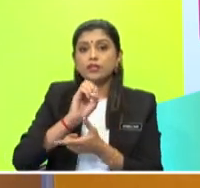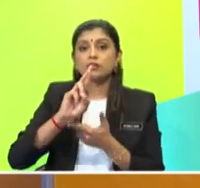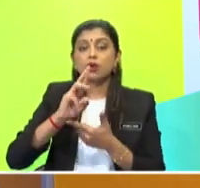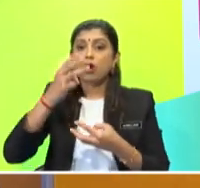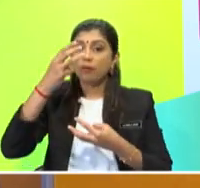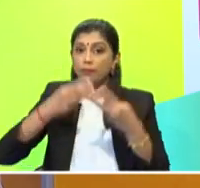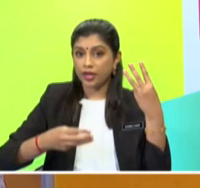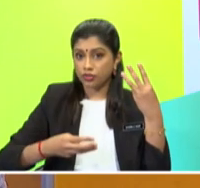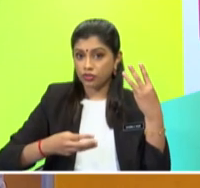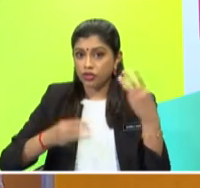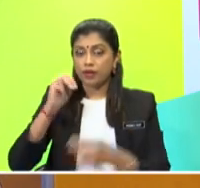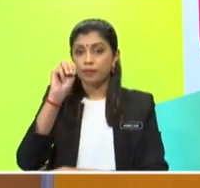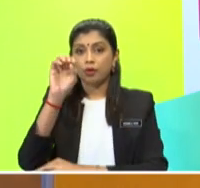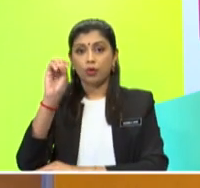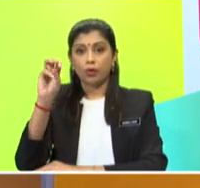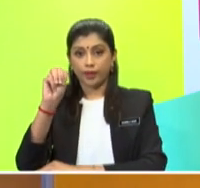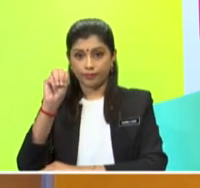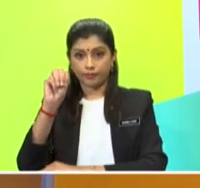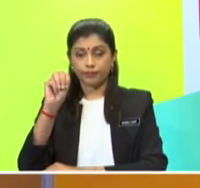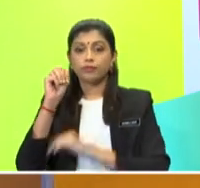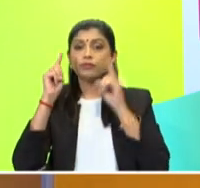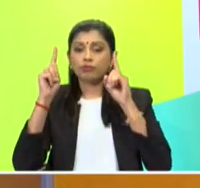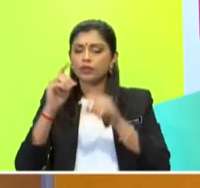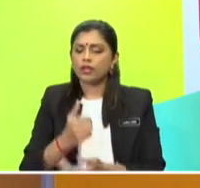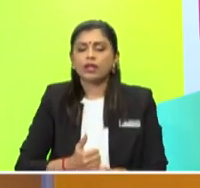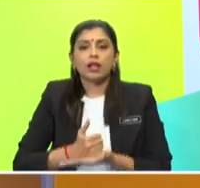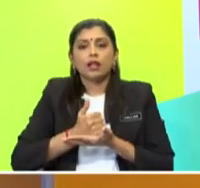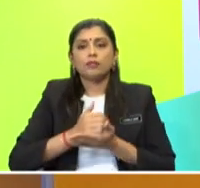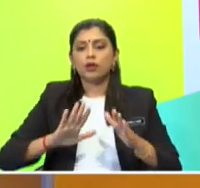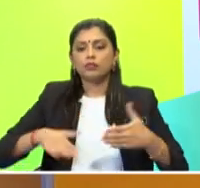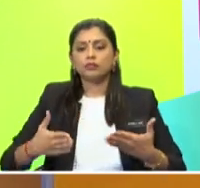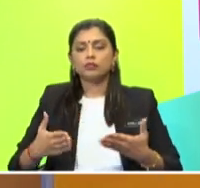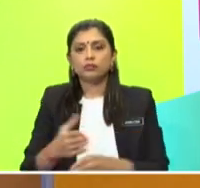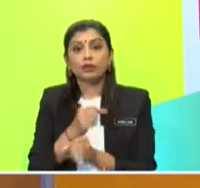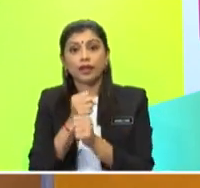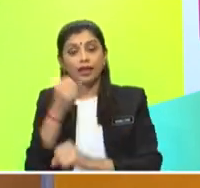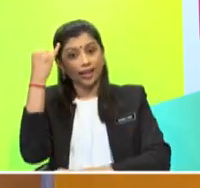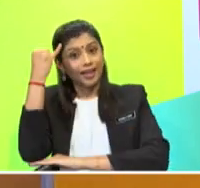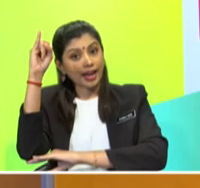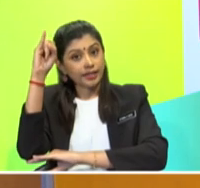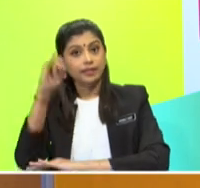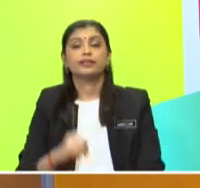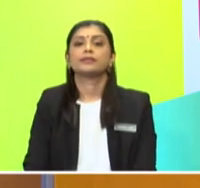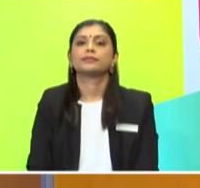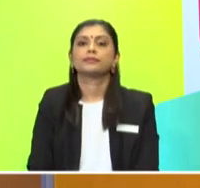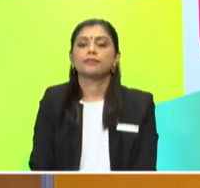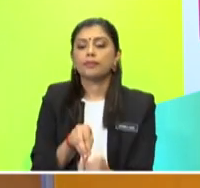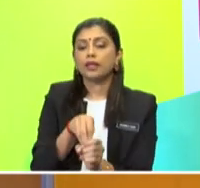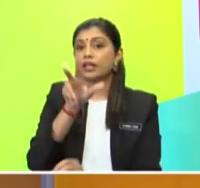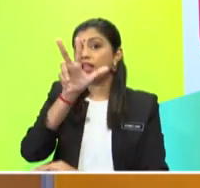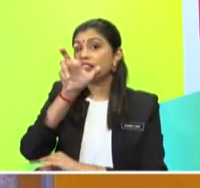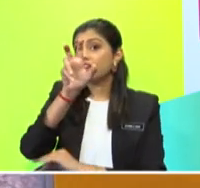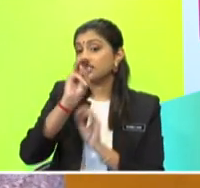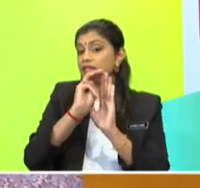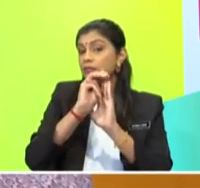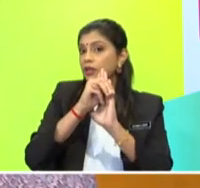that helps so many pupils out there on how to generate their ideas within 30 minutes. Oh, okay. Yes, because we have